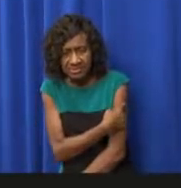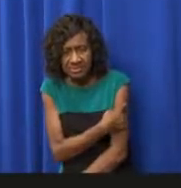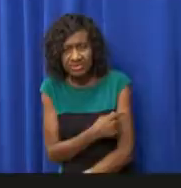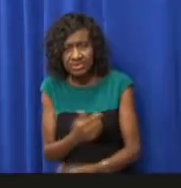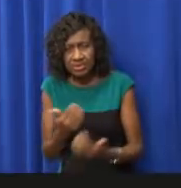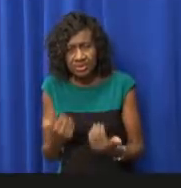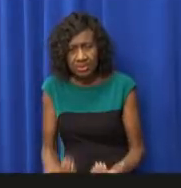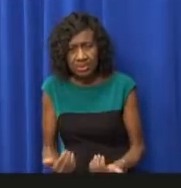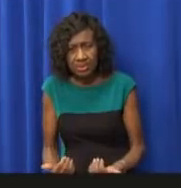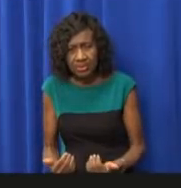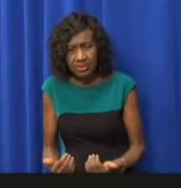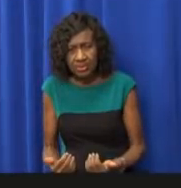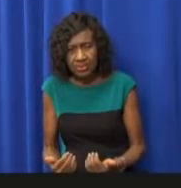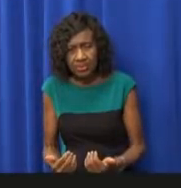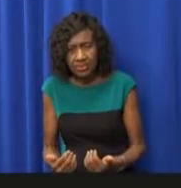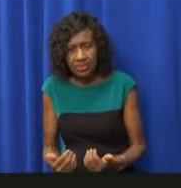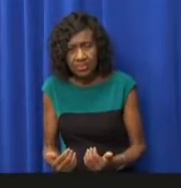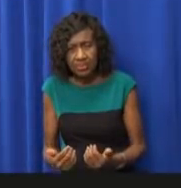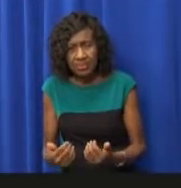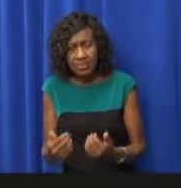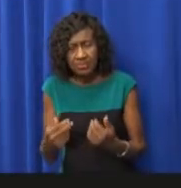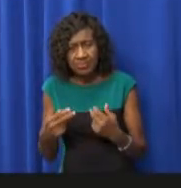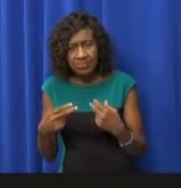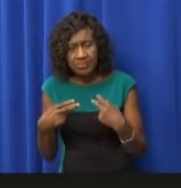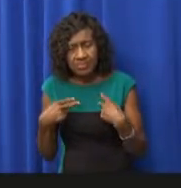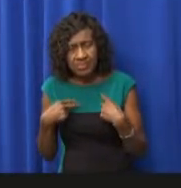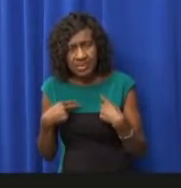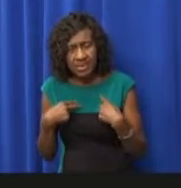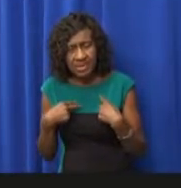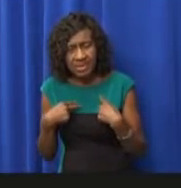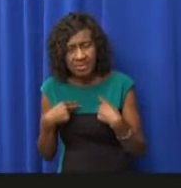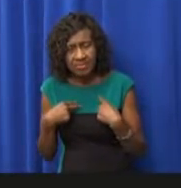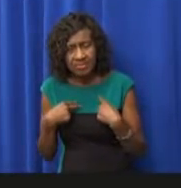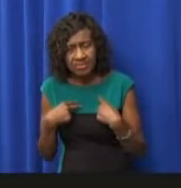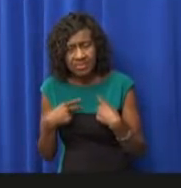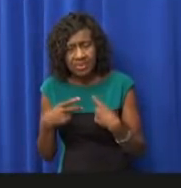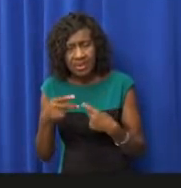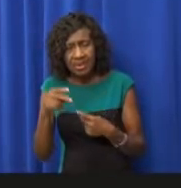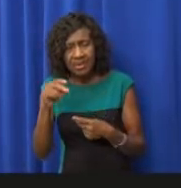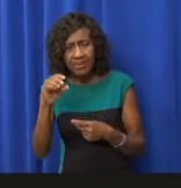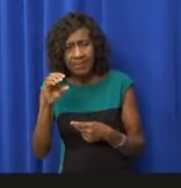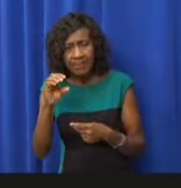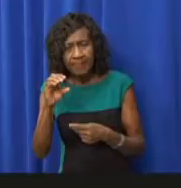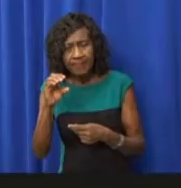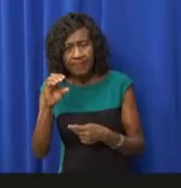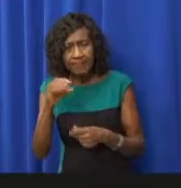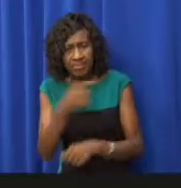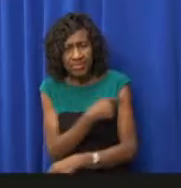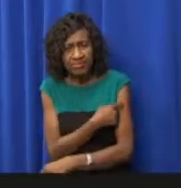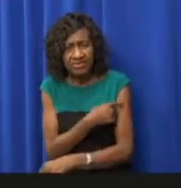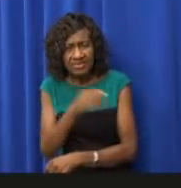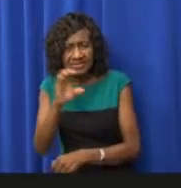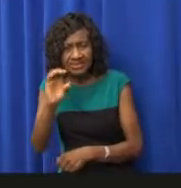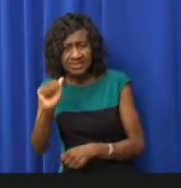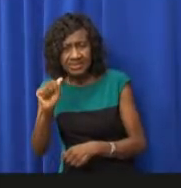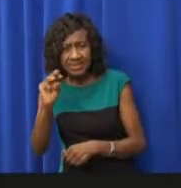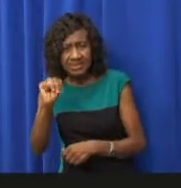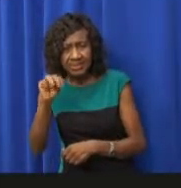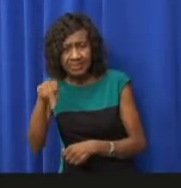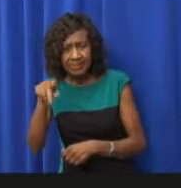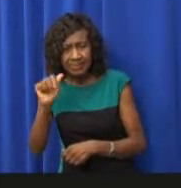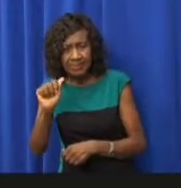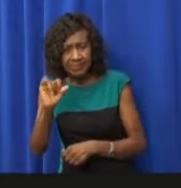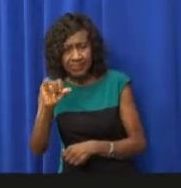some vaccine campaign to catch up with all the ones that are behind. So the public health nurses will